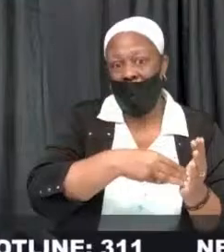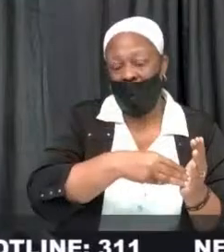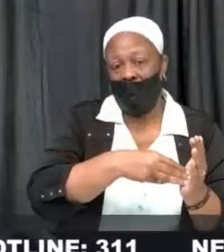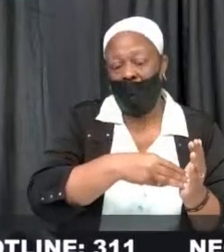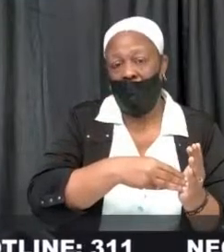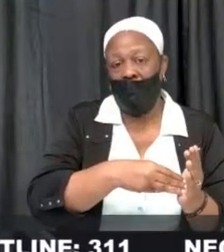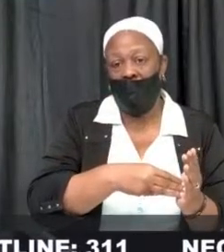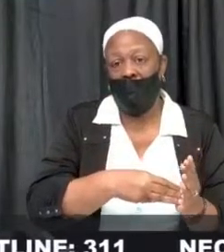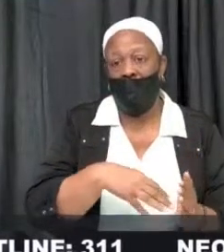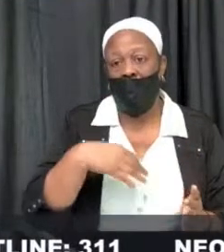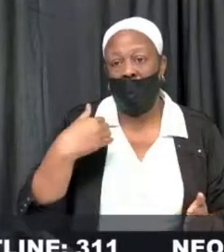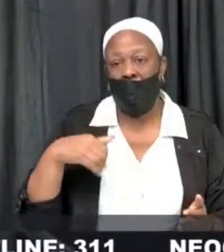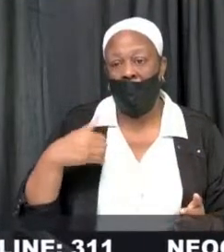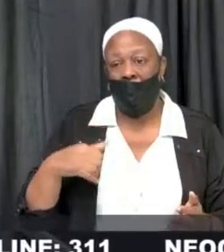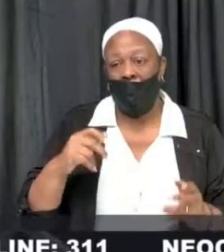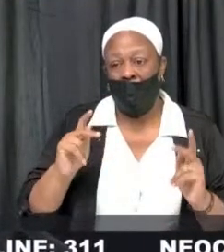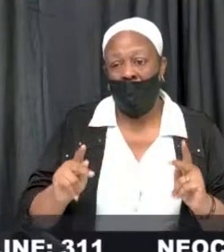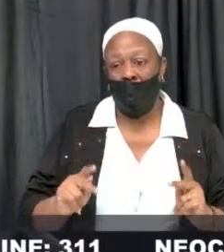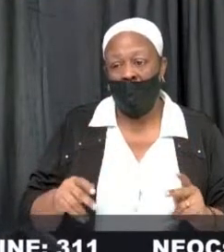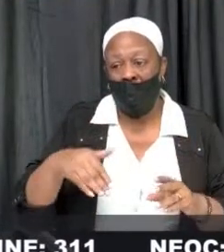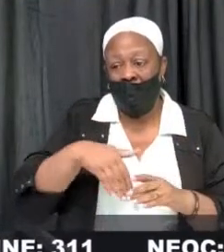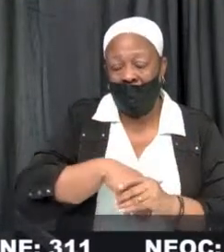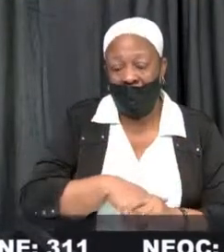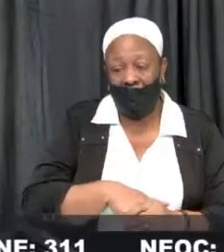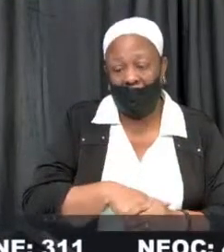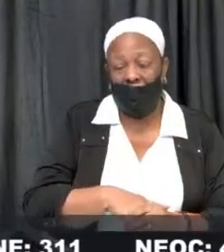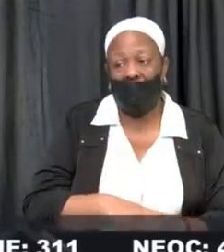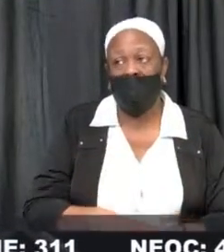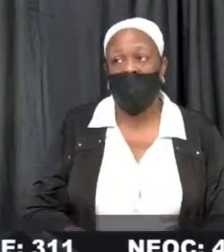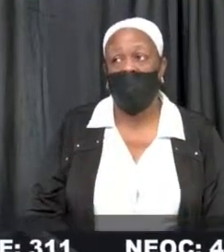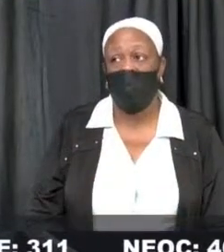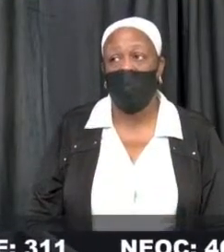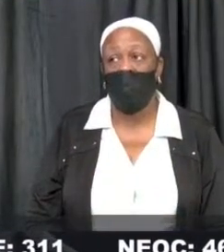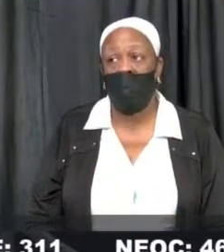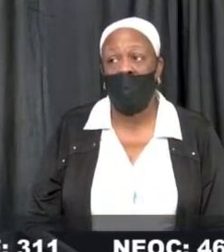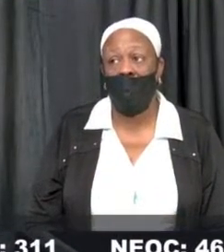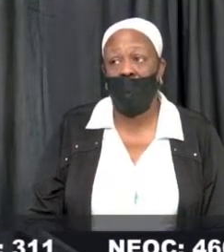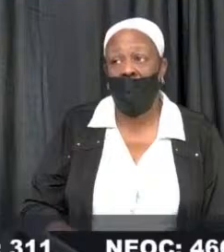88 shelters. Some